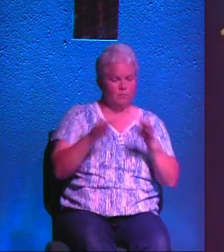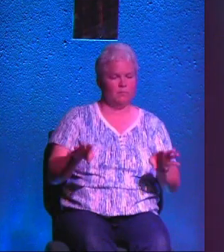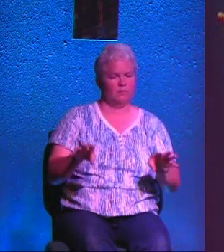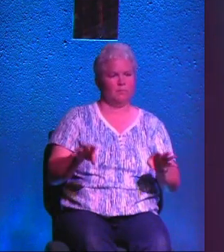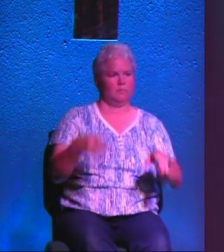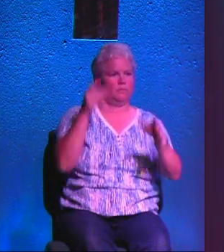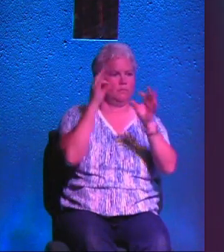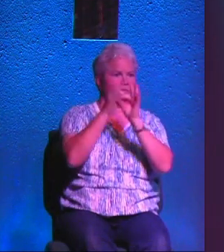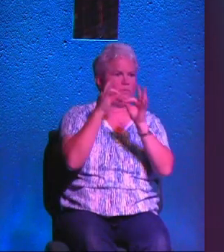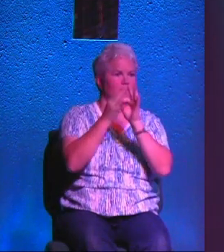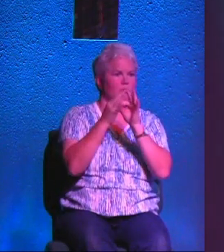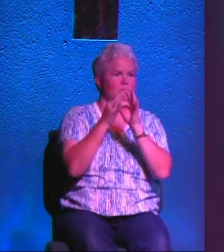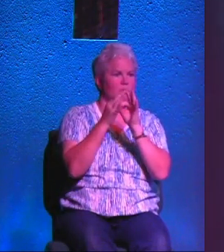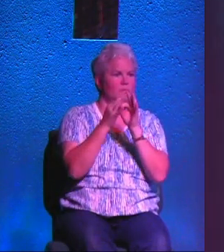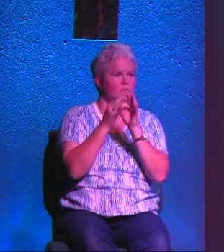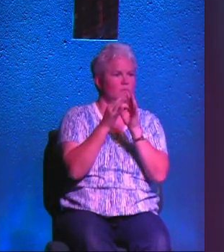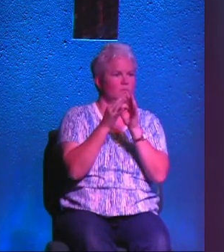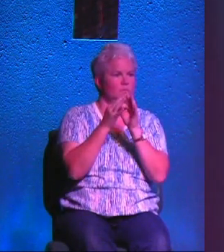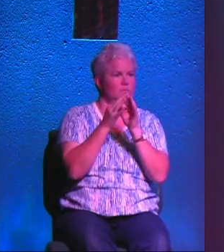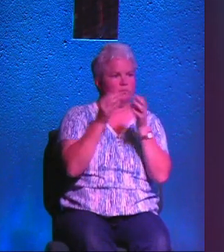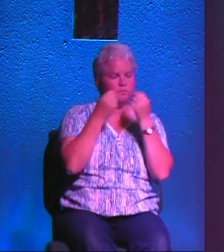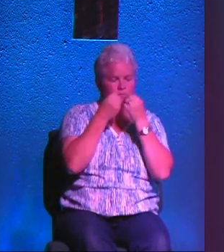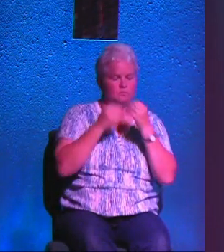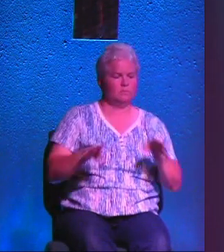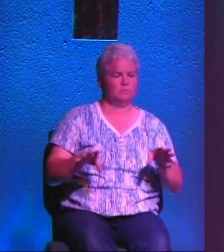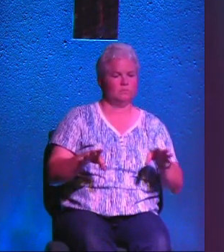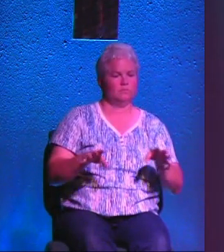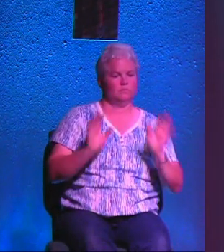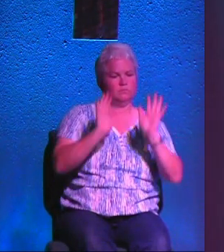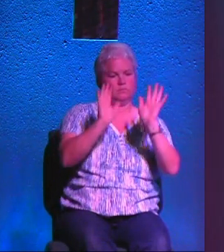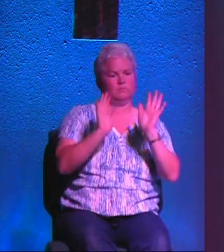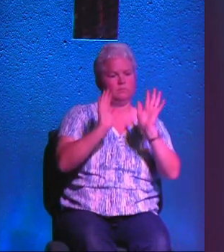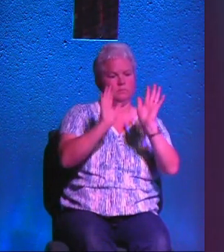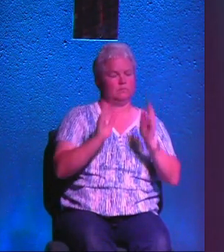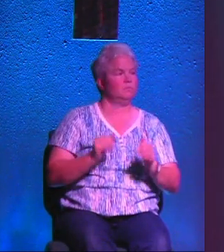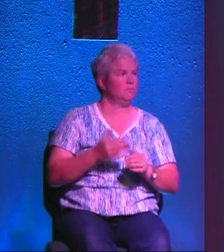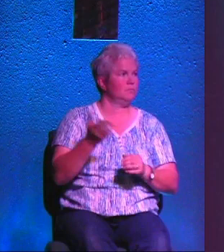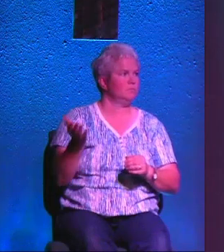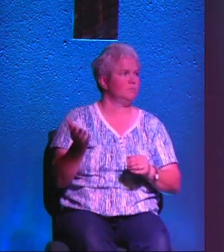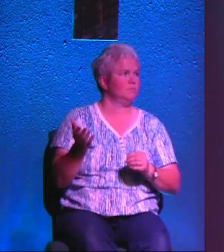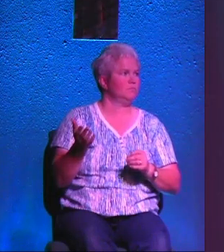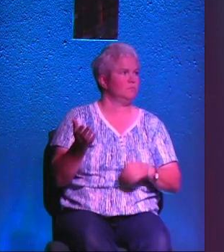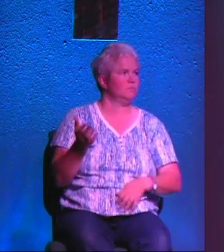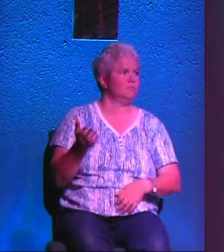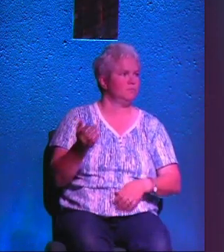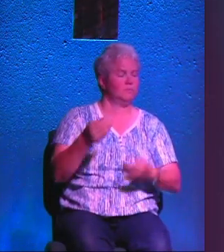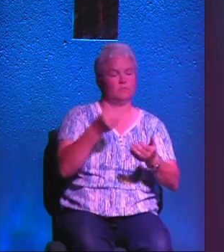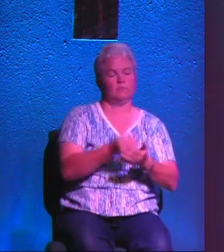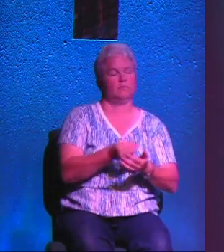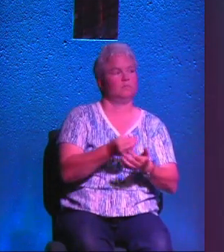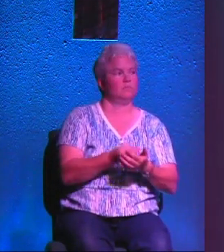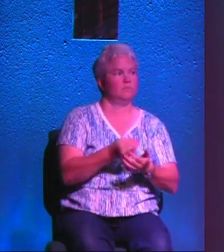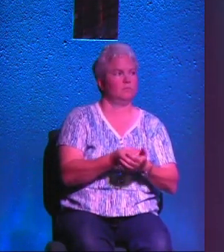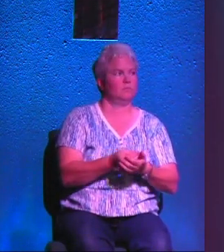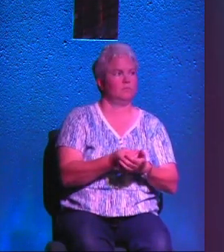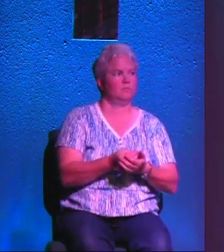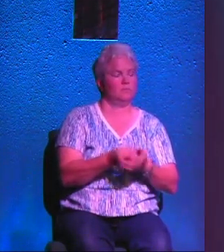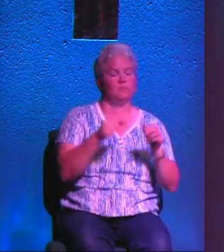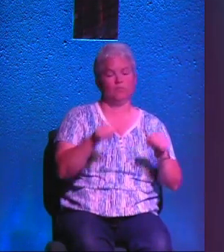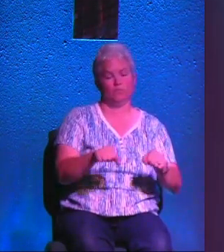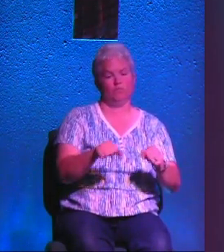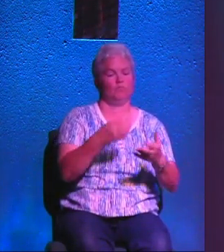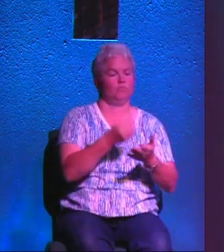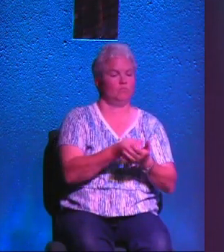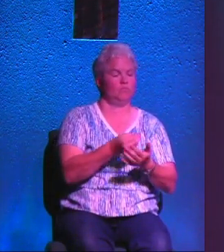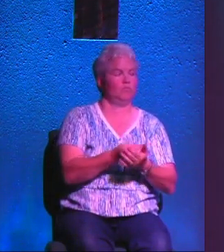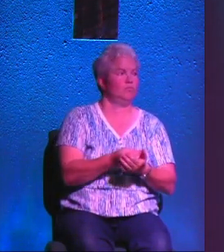he blesses his faithful. He blesses them with all sorts of great things. Again, we're not talking financial, though it can be